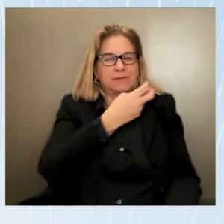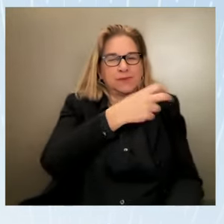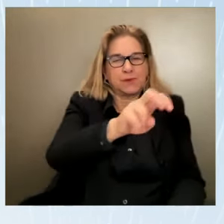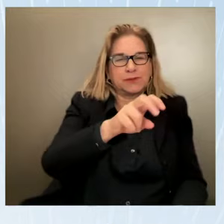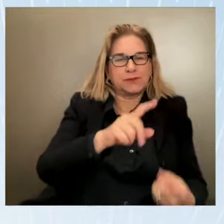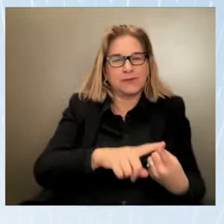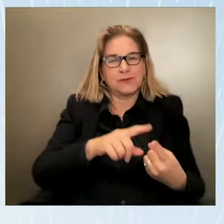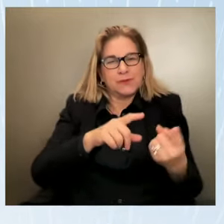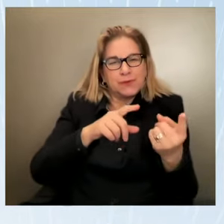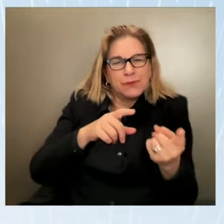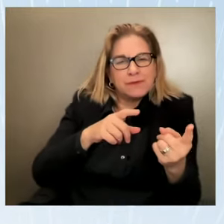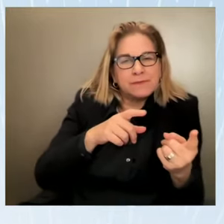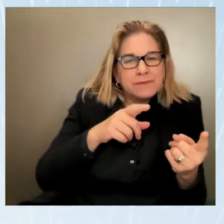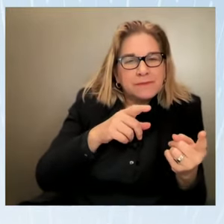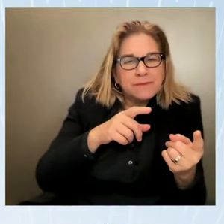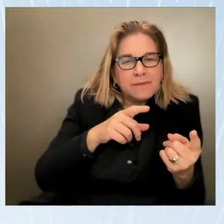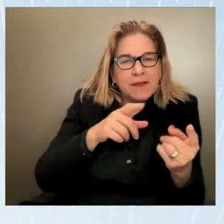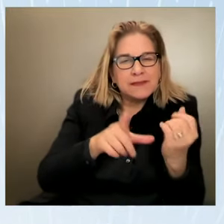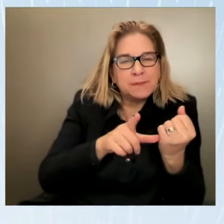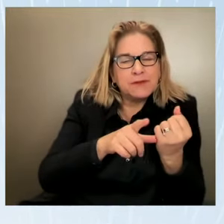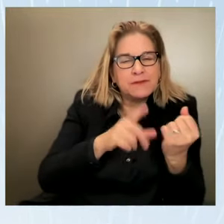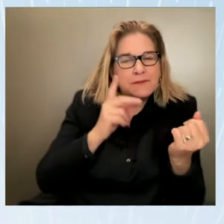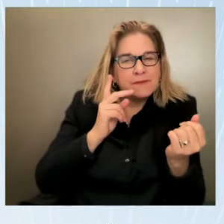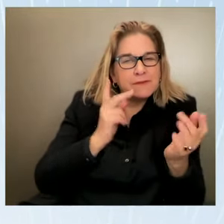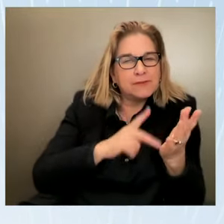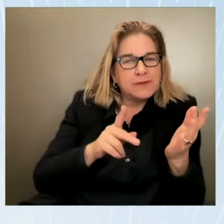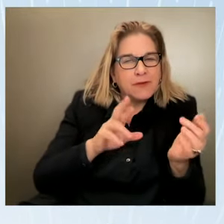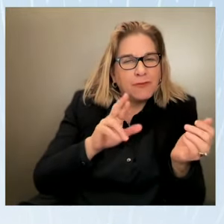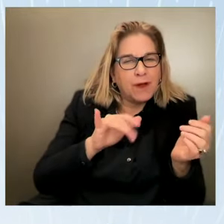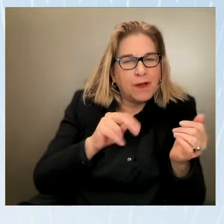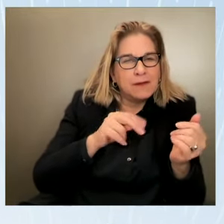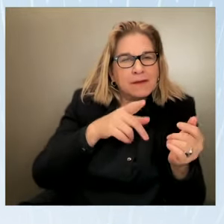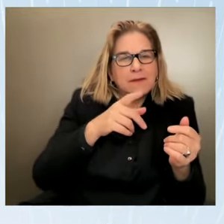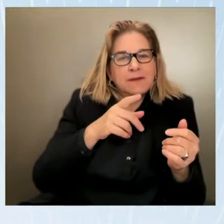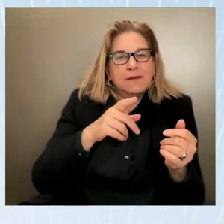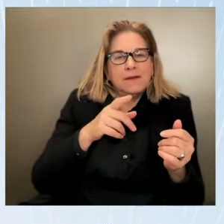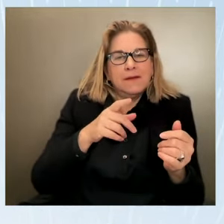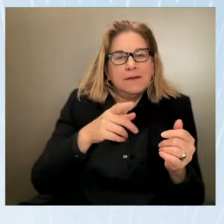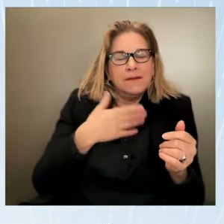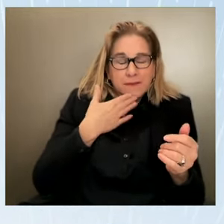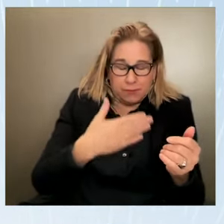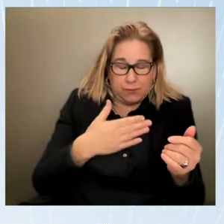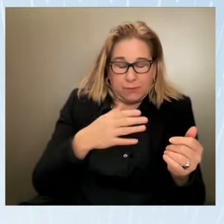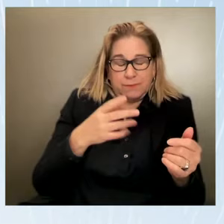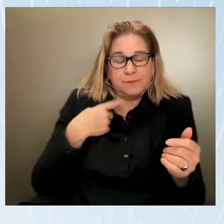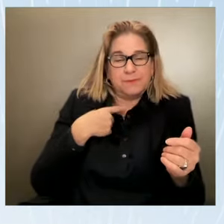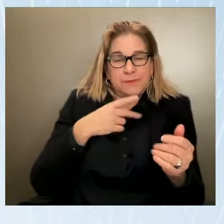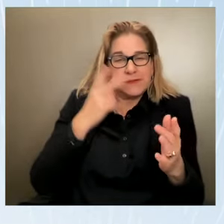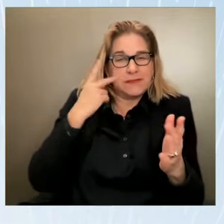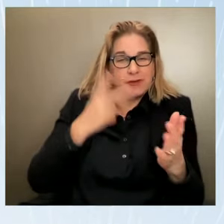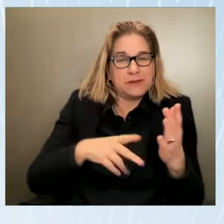of Secretary Vilsack and USDA, it is certainly an honor to be here today for this important discussion.